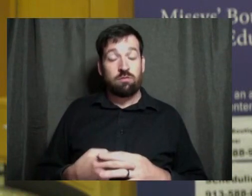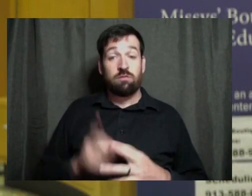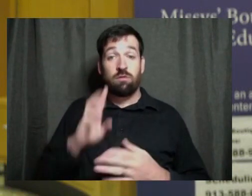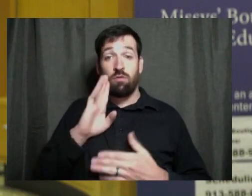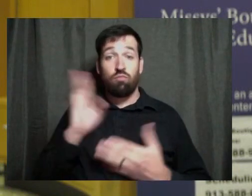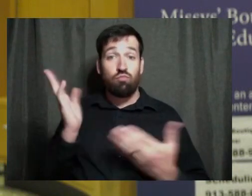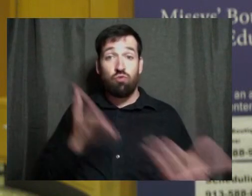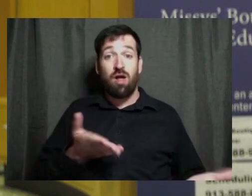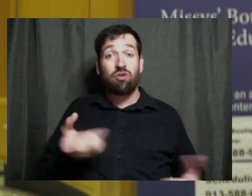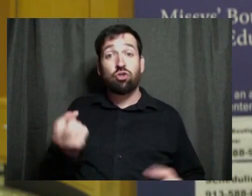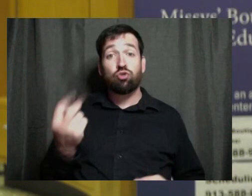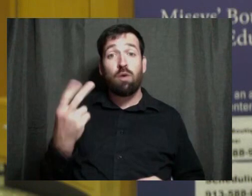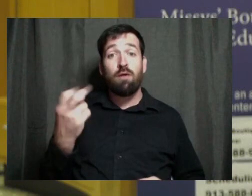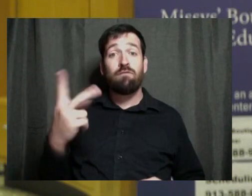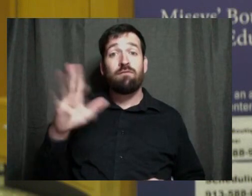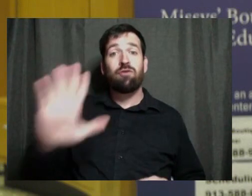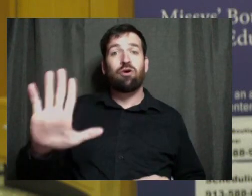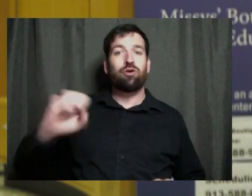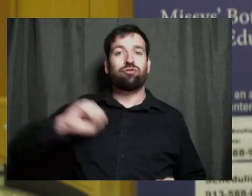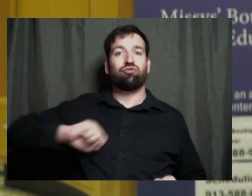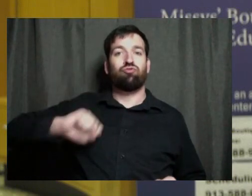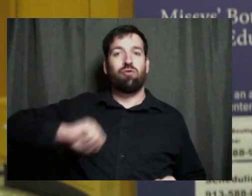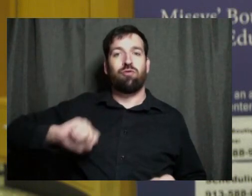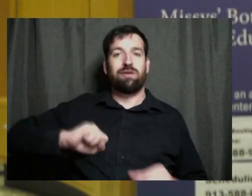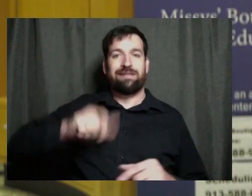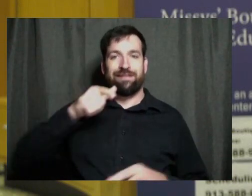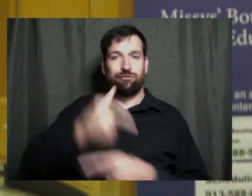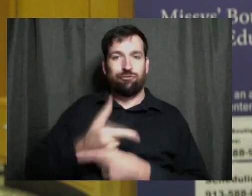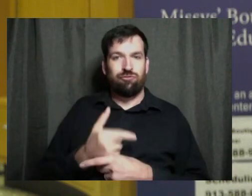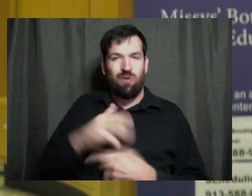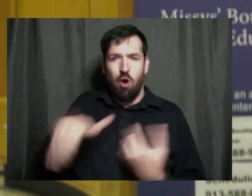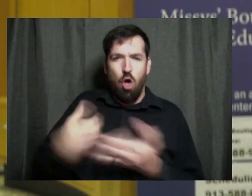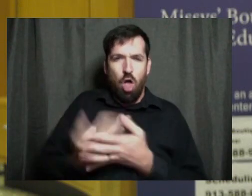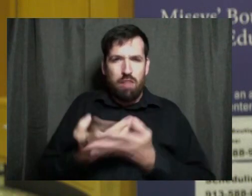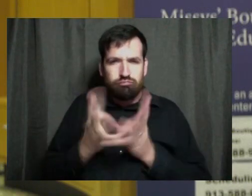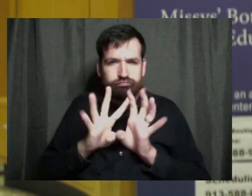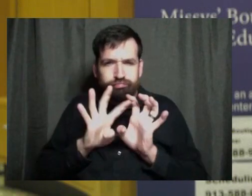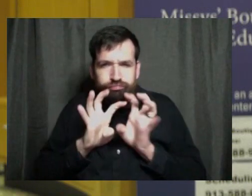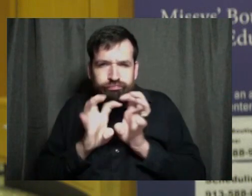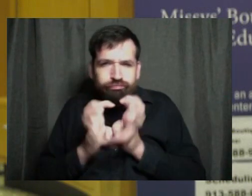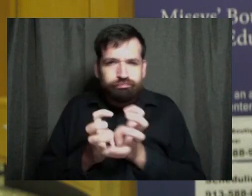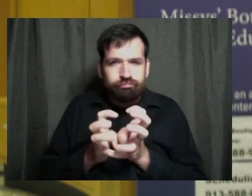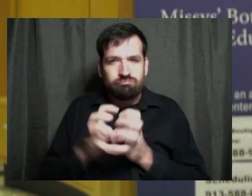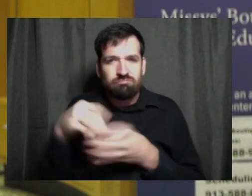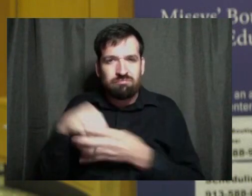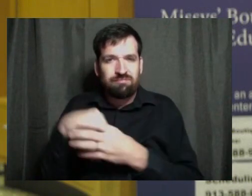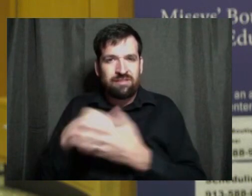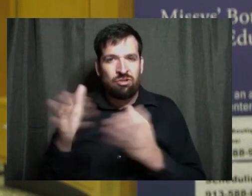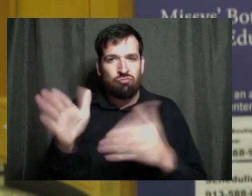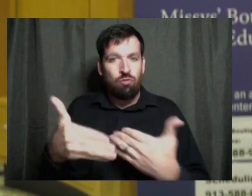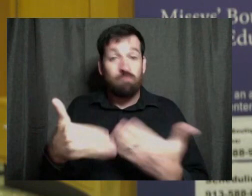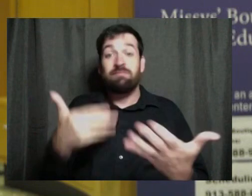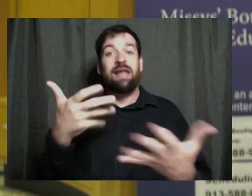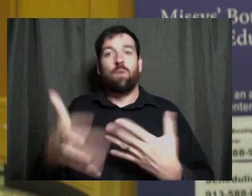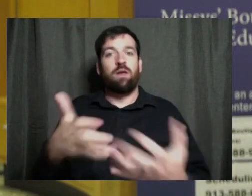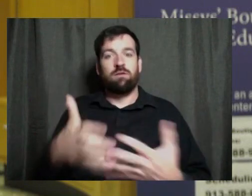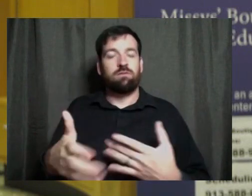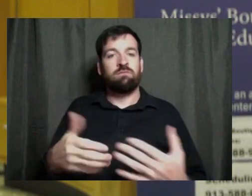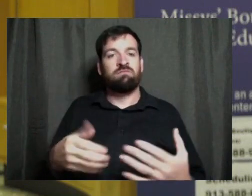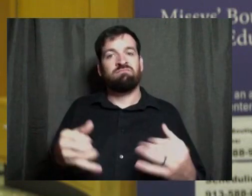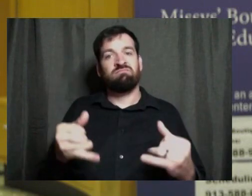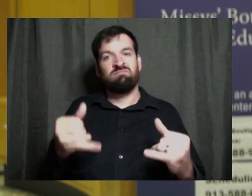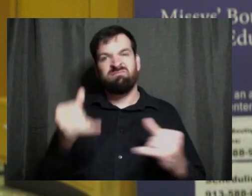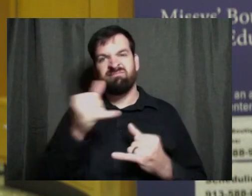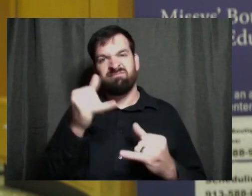sorority sisters with her, so we all crammed into the room. So anyway, it was pretty dark and people